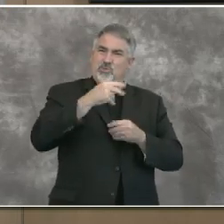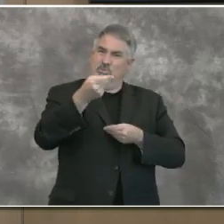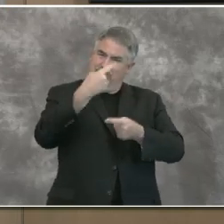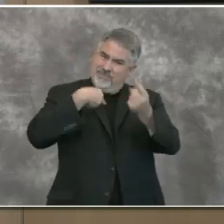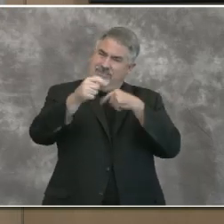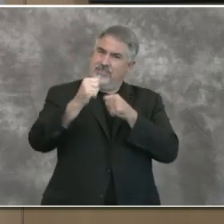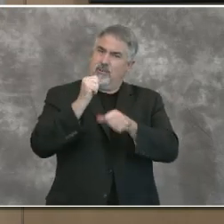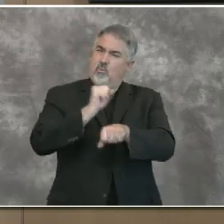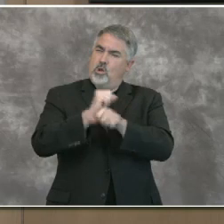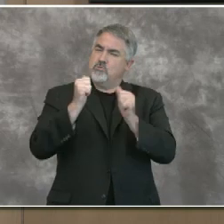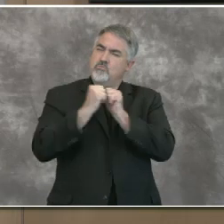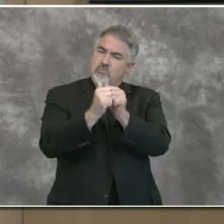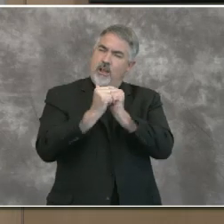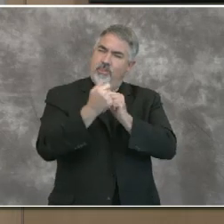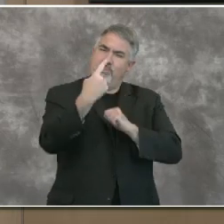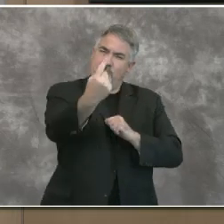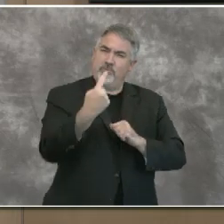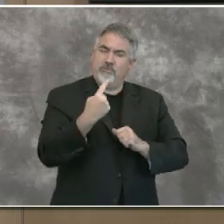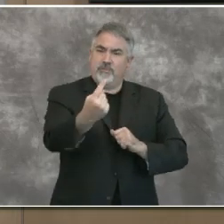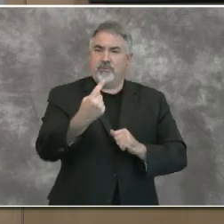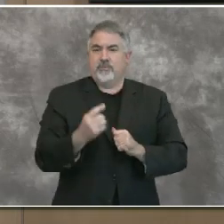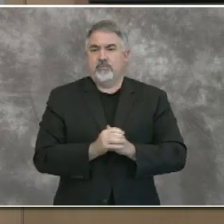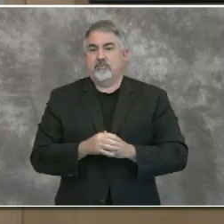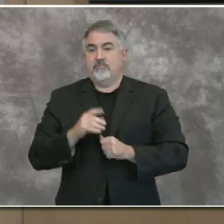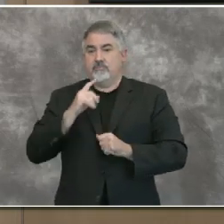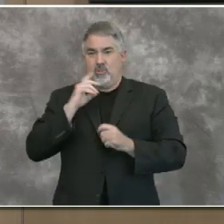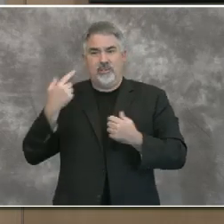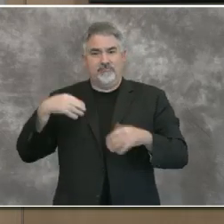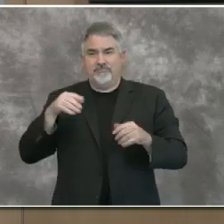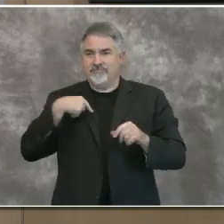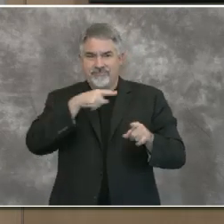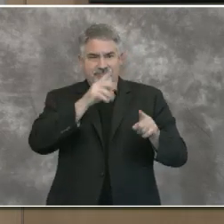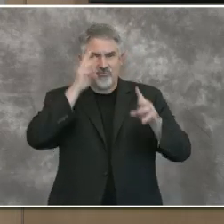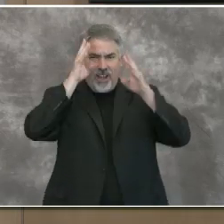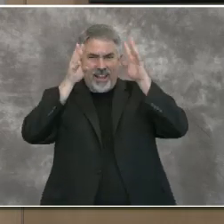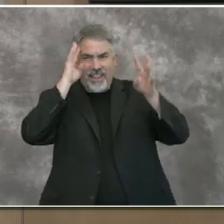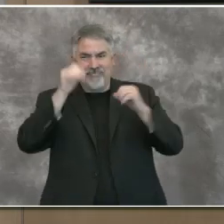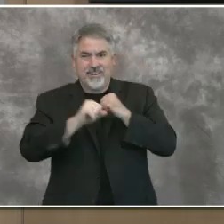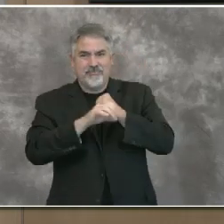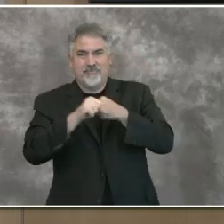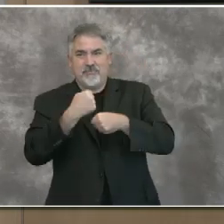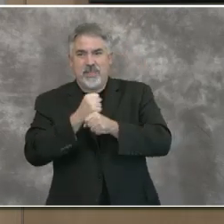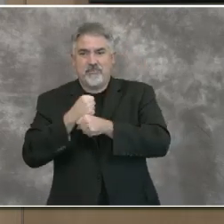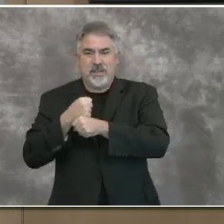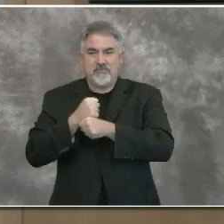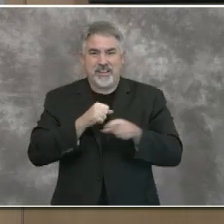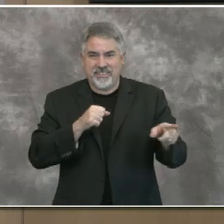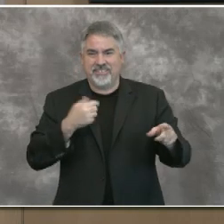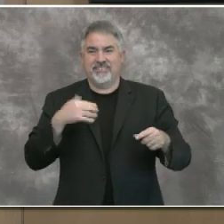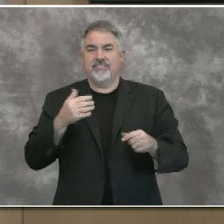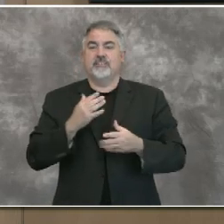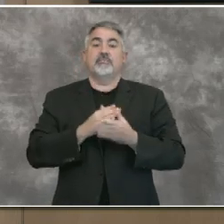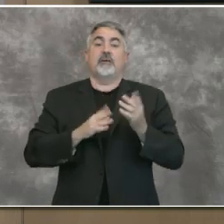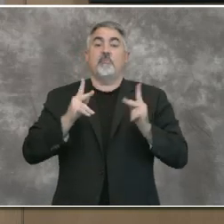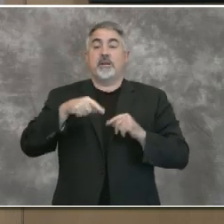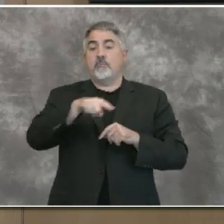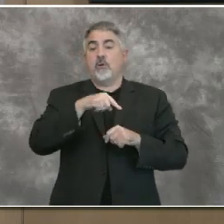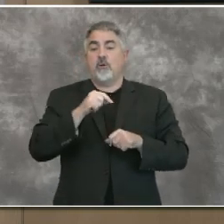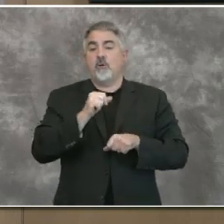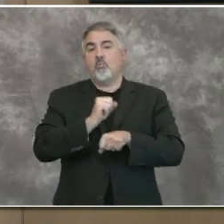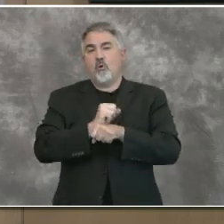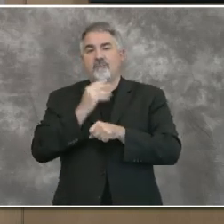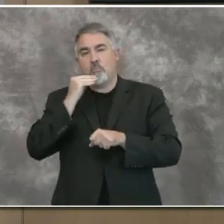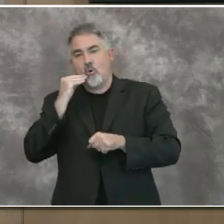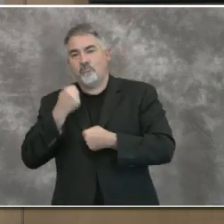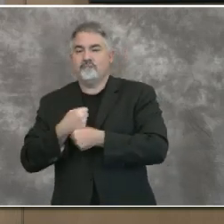creative people that are out there that maybe are at home, they have some extra time as they are working from home. So we are inviting all of